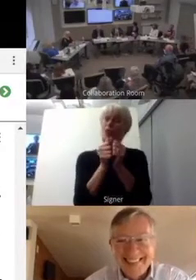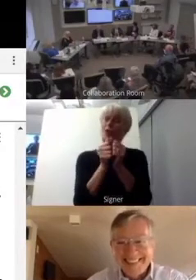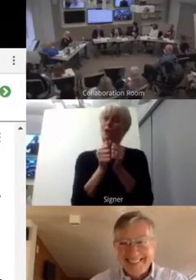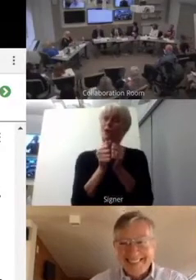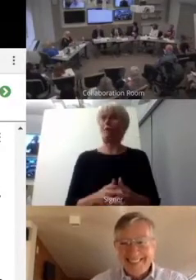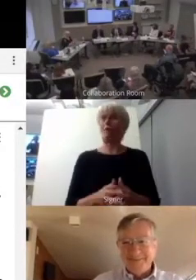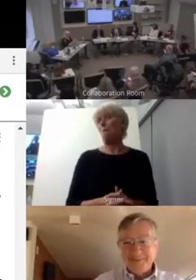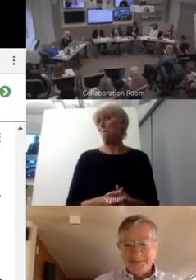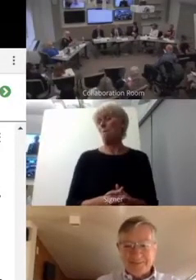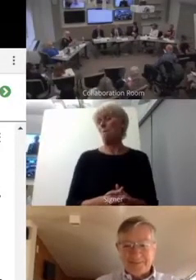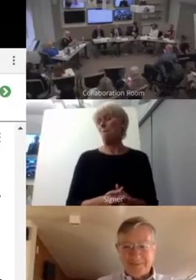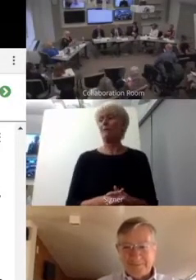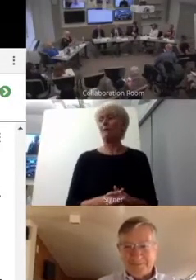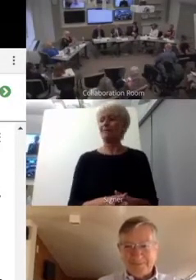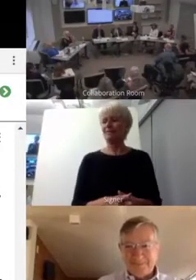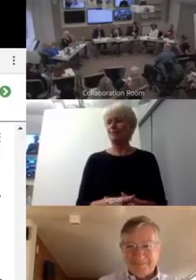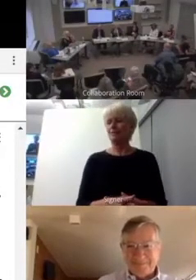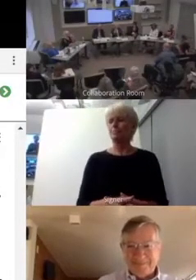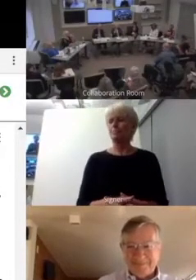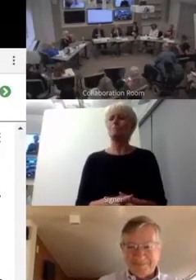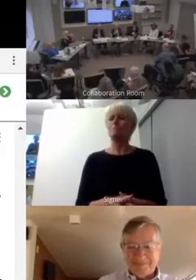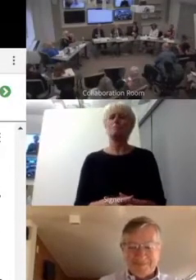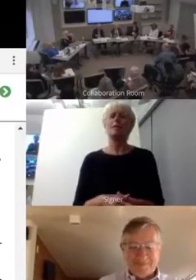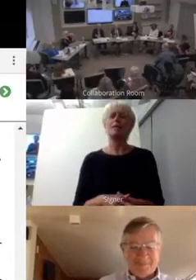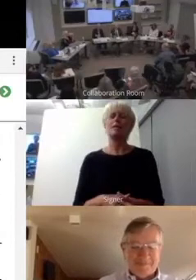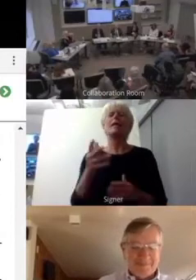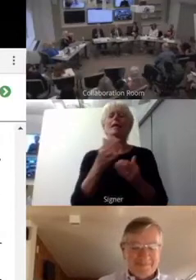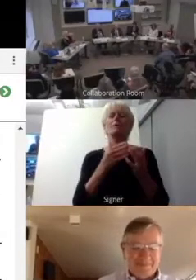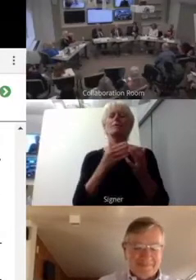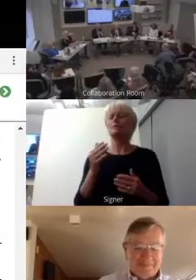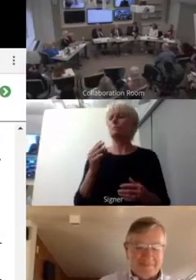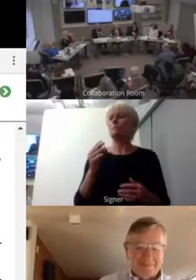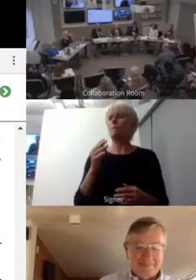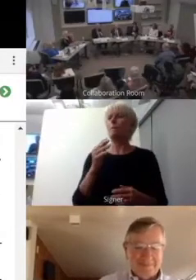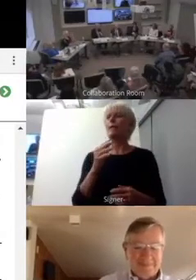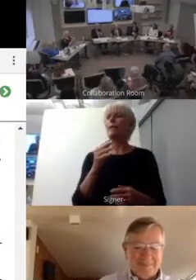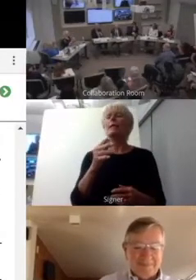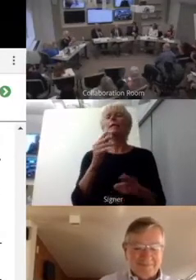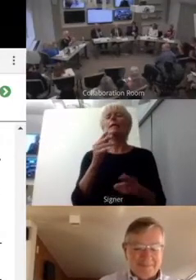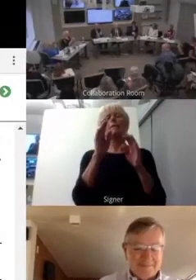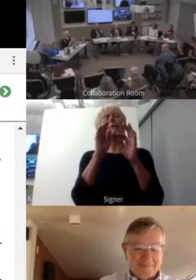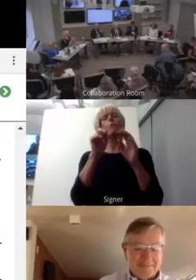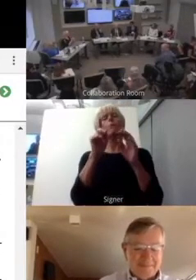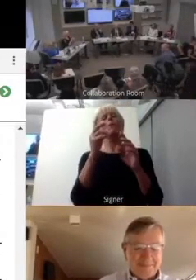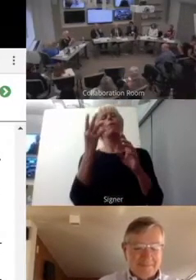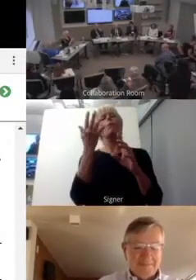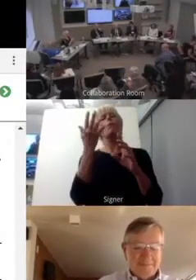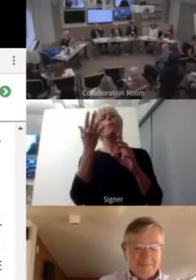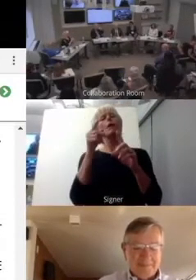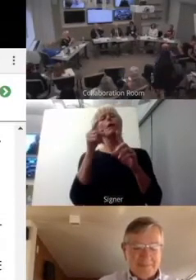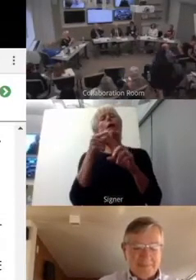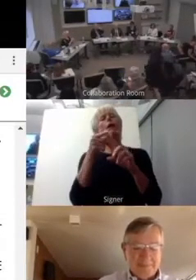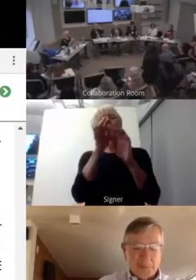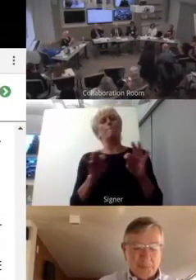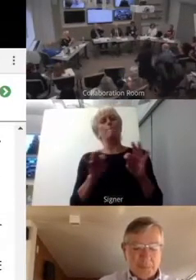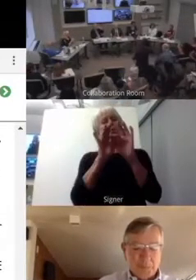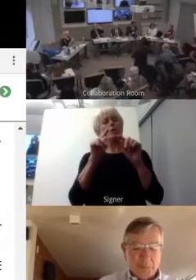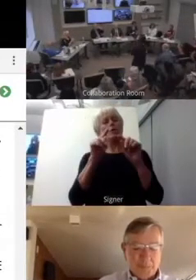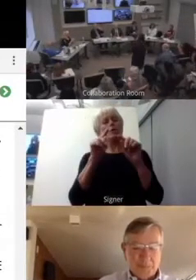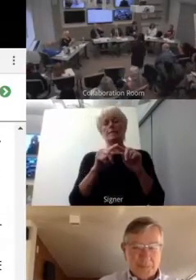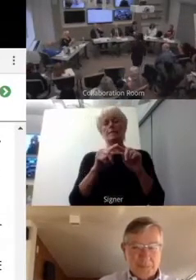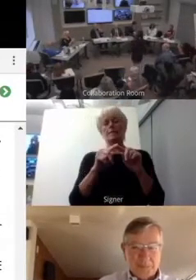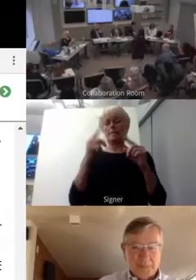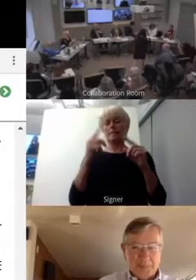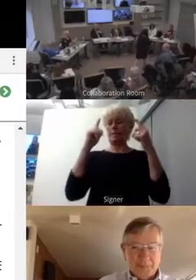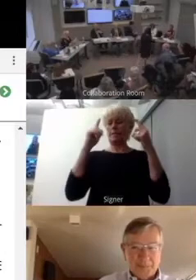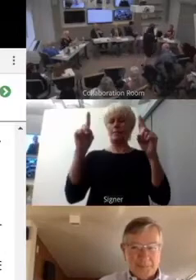But Minister, the importance of success comes from not only enacting and enforcing accessibility